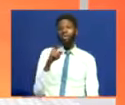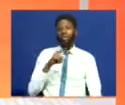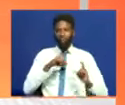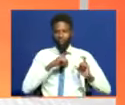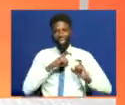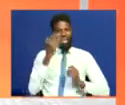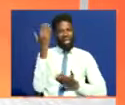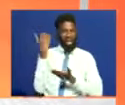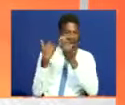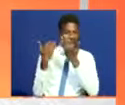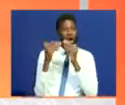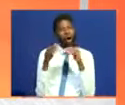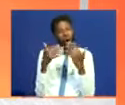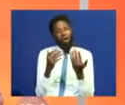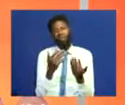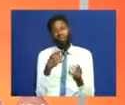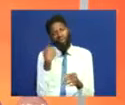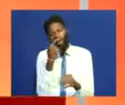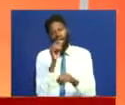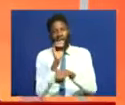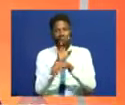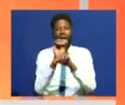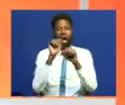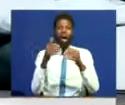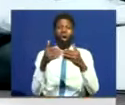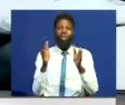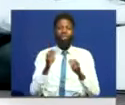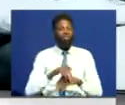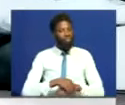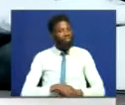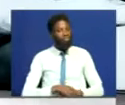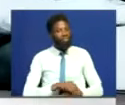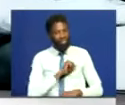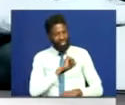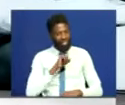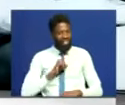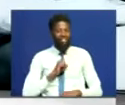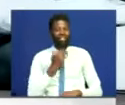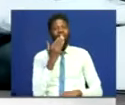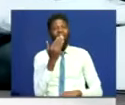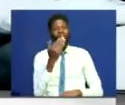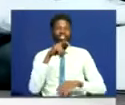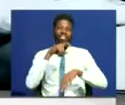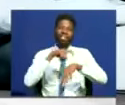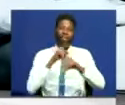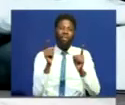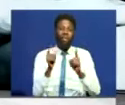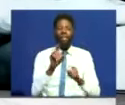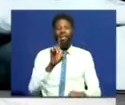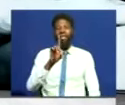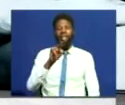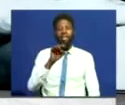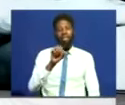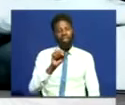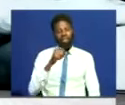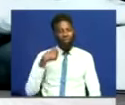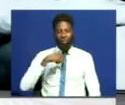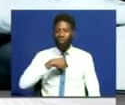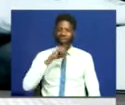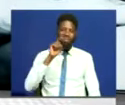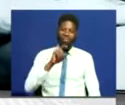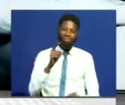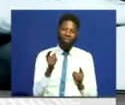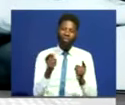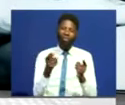be your person. Okay, and Senator. It becomes open. Mm-hmm. We're pressed for time. Let me go to Dennis. Dennis, your final remarks, given that we have to wind up this